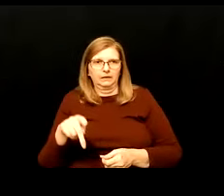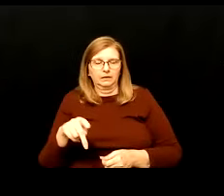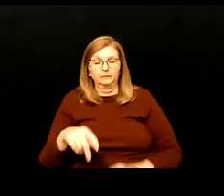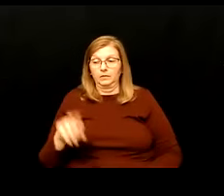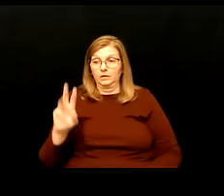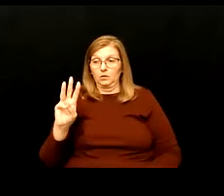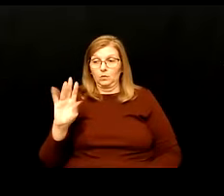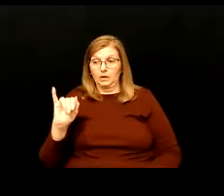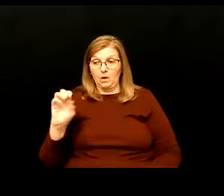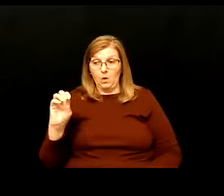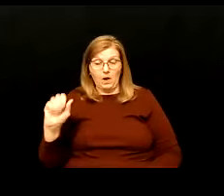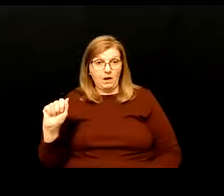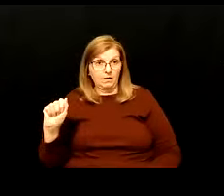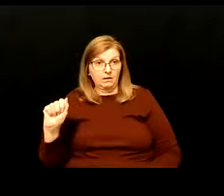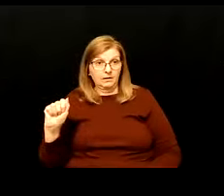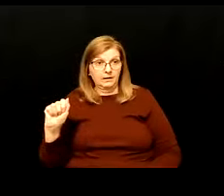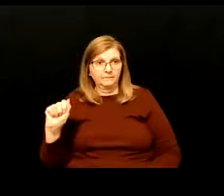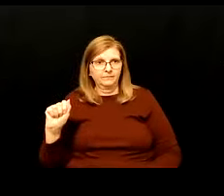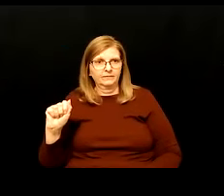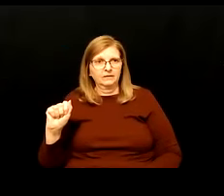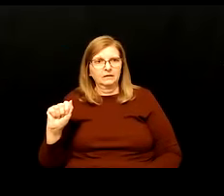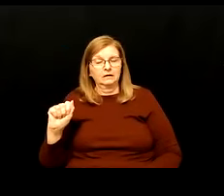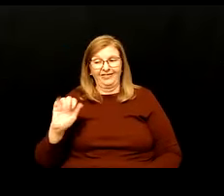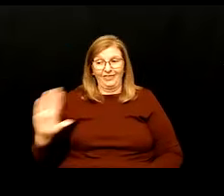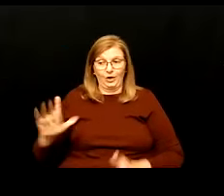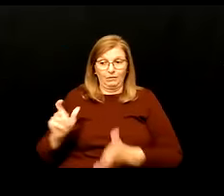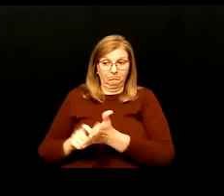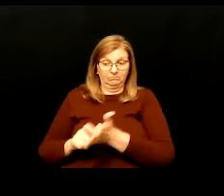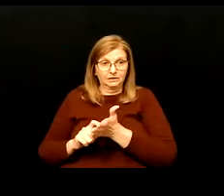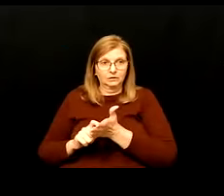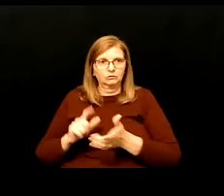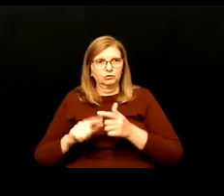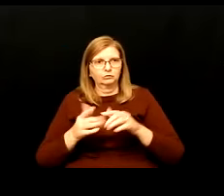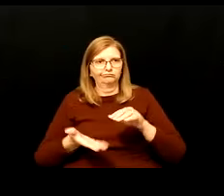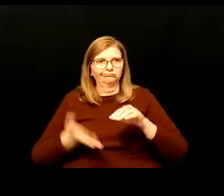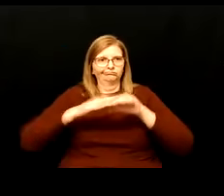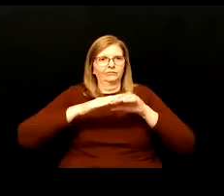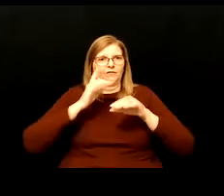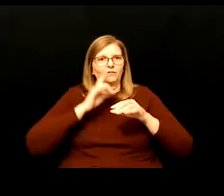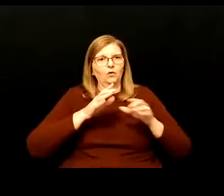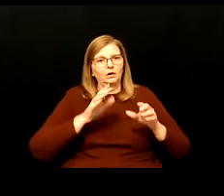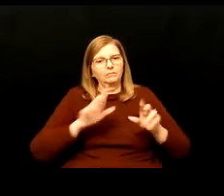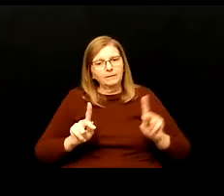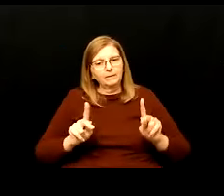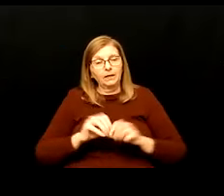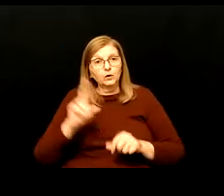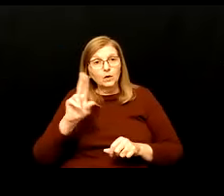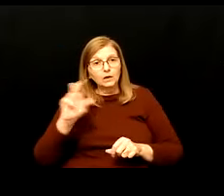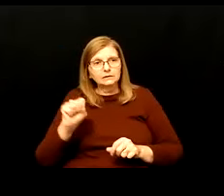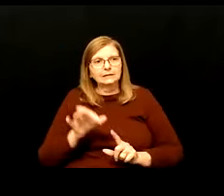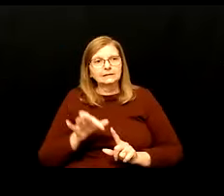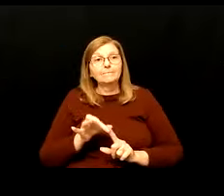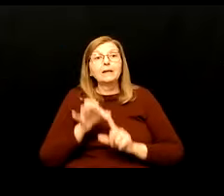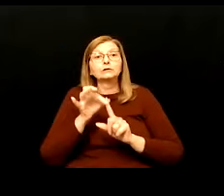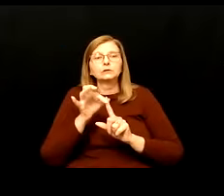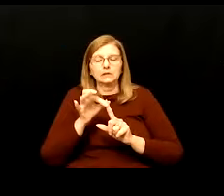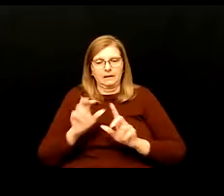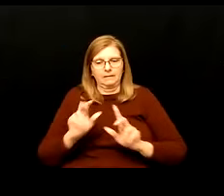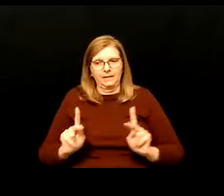WIOA, their mandates were to increase for individuals in the United States, particularly those individuals